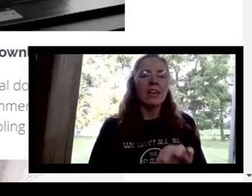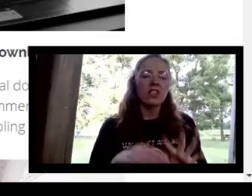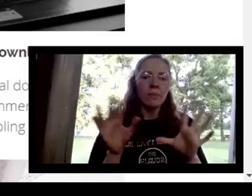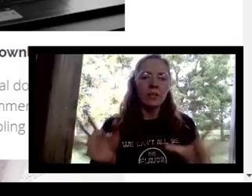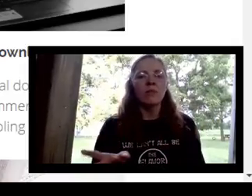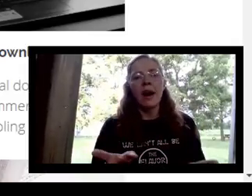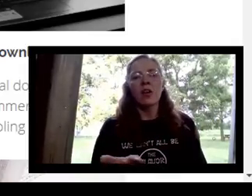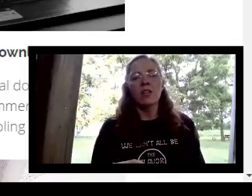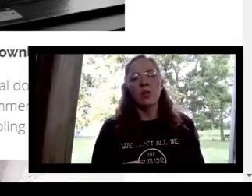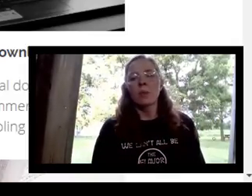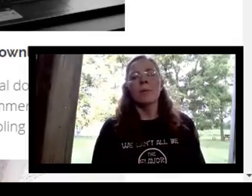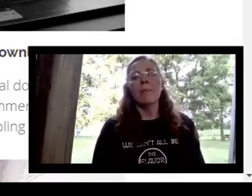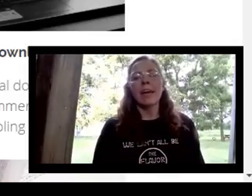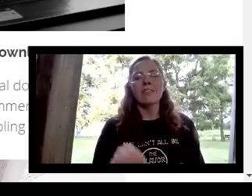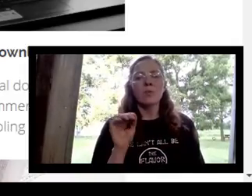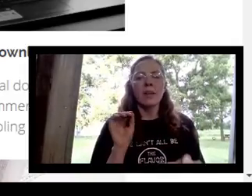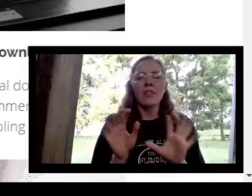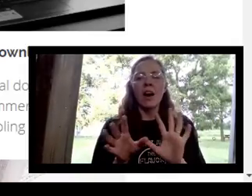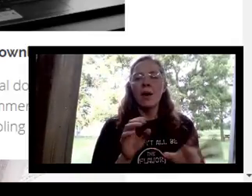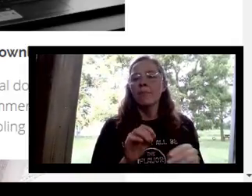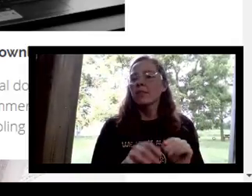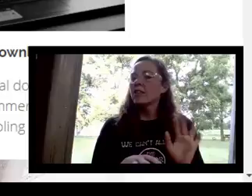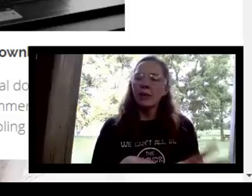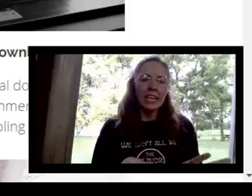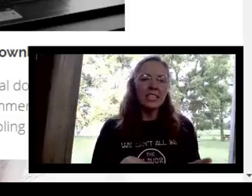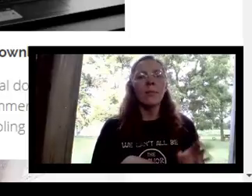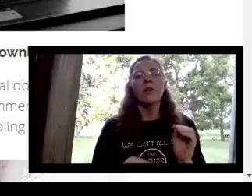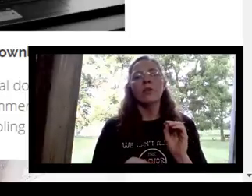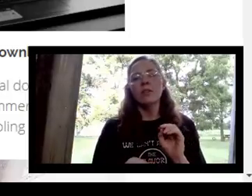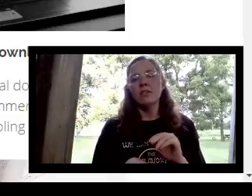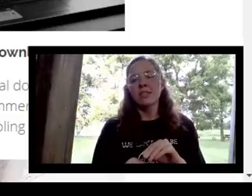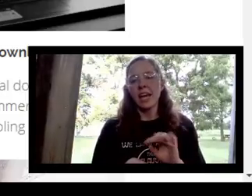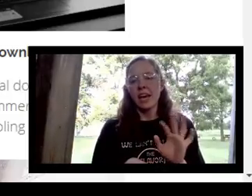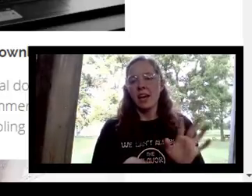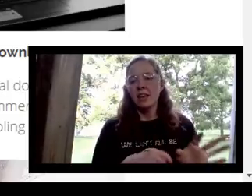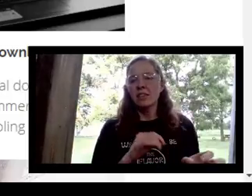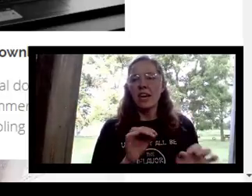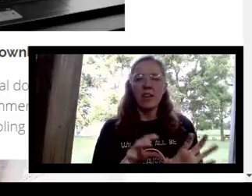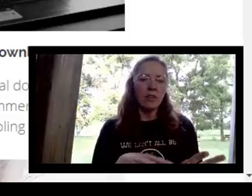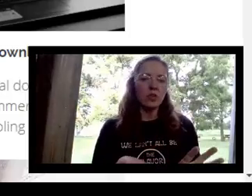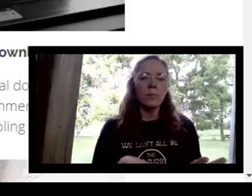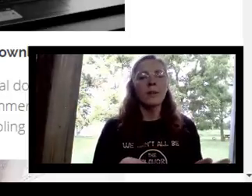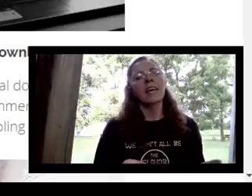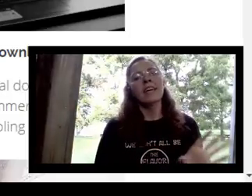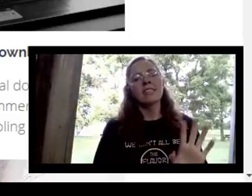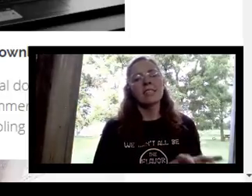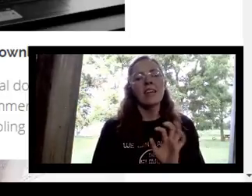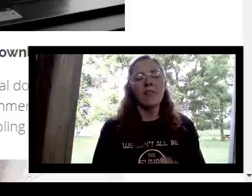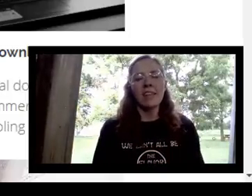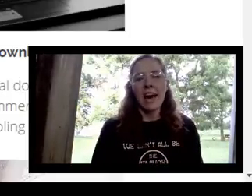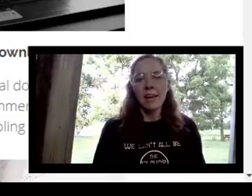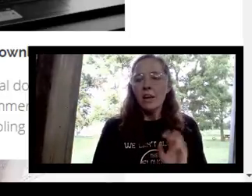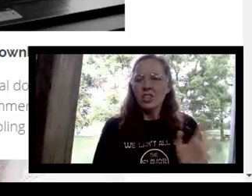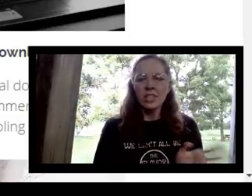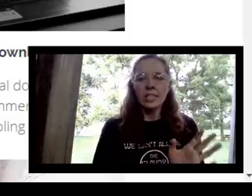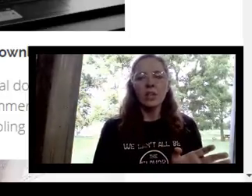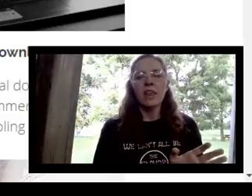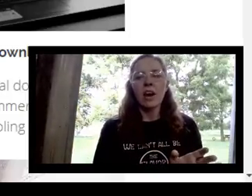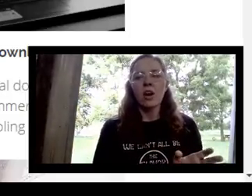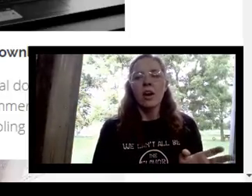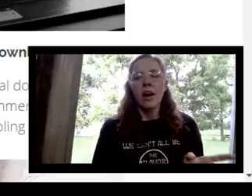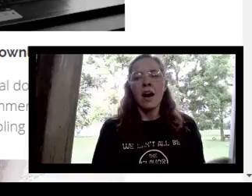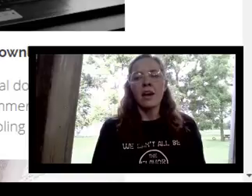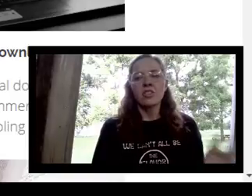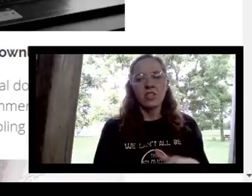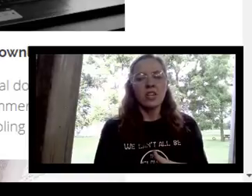here, and that just puts you back on the normal page with the plans bundles and the individual plans and stuff like that. So it's still